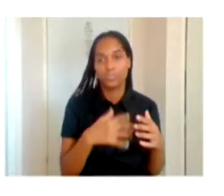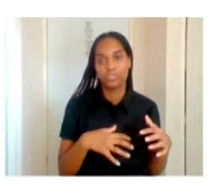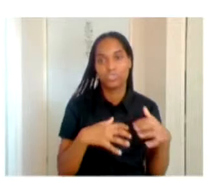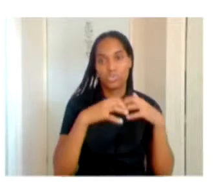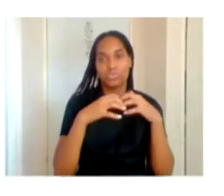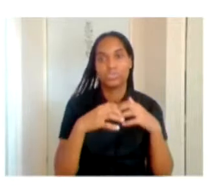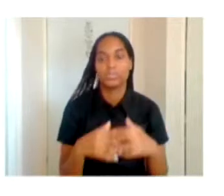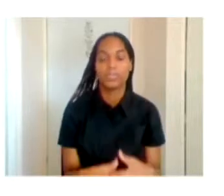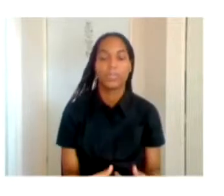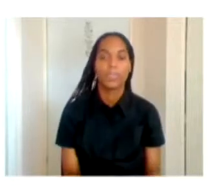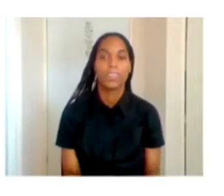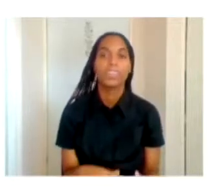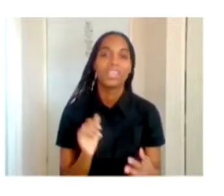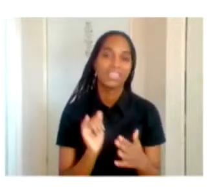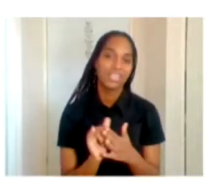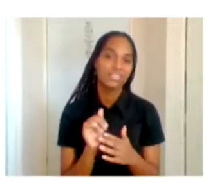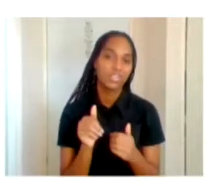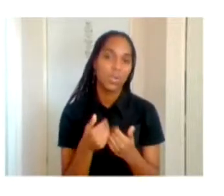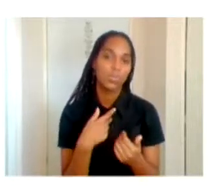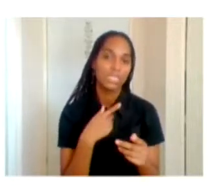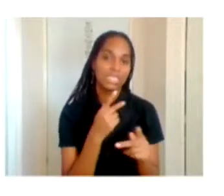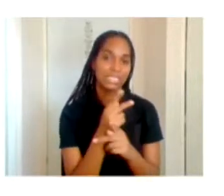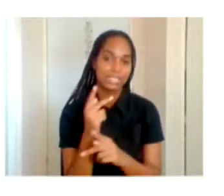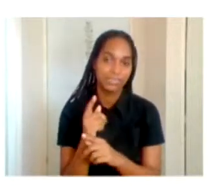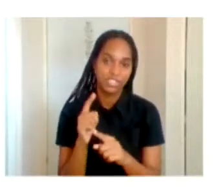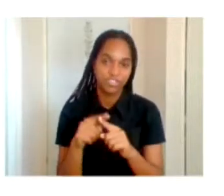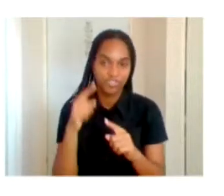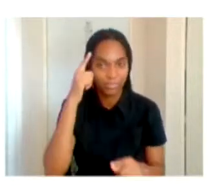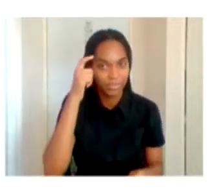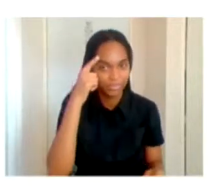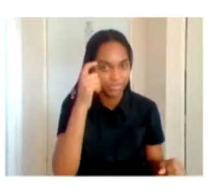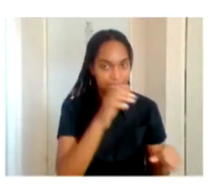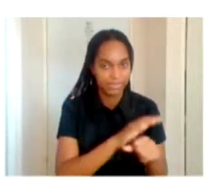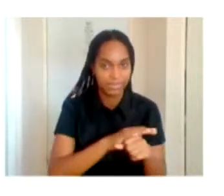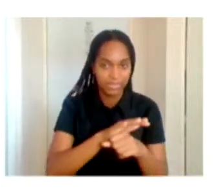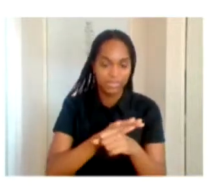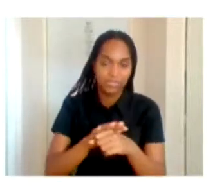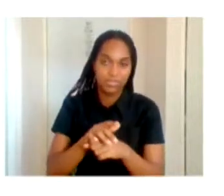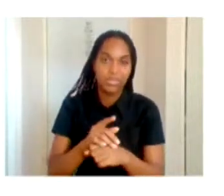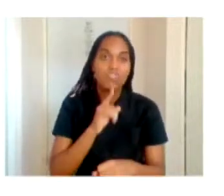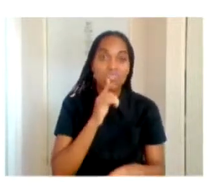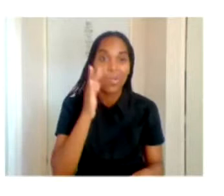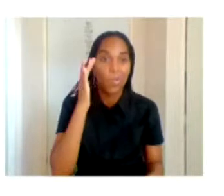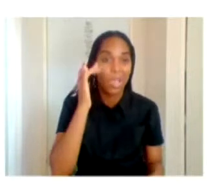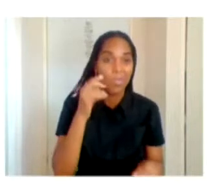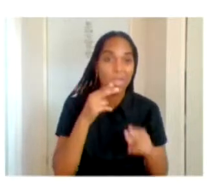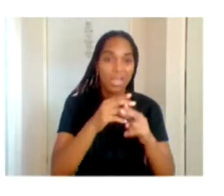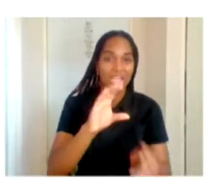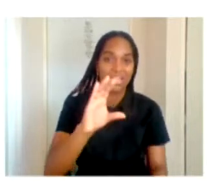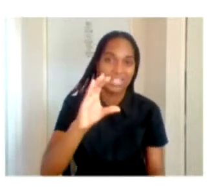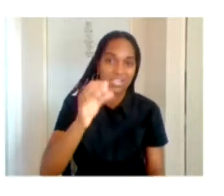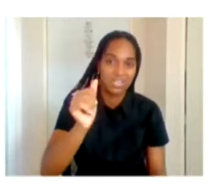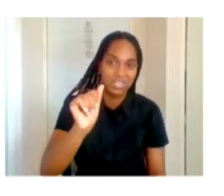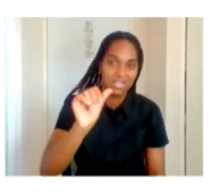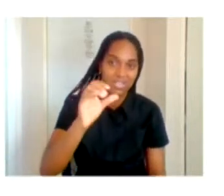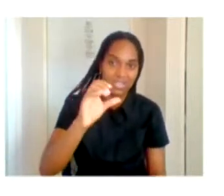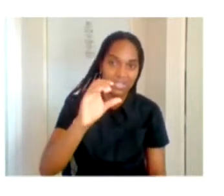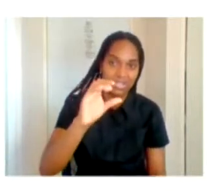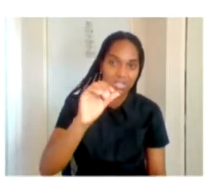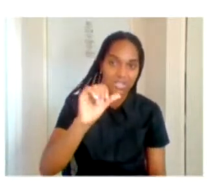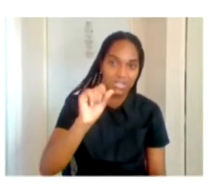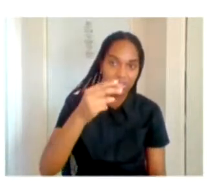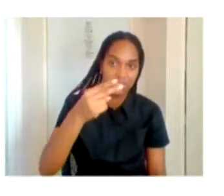So that's really how we keep all the different memory spaces. So in that case, and the reason we call them caches, because you can imagine somebody flipping around the